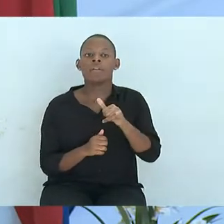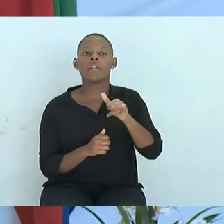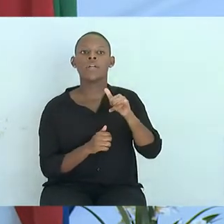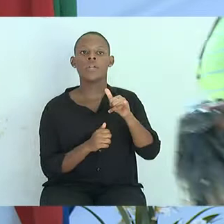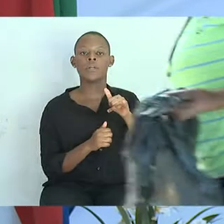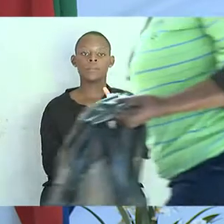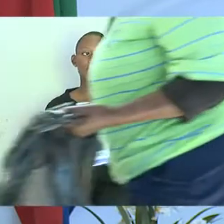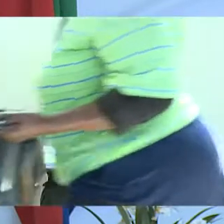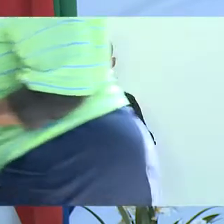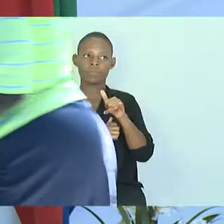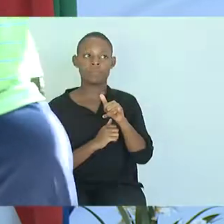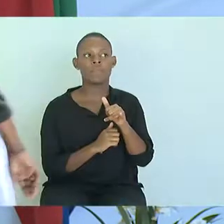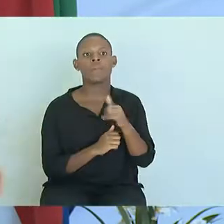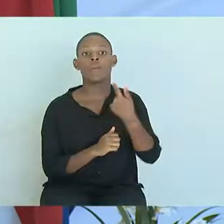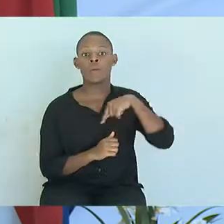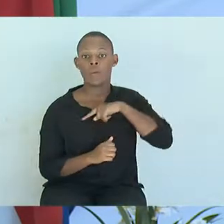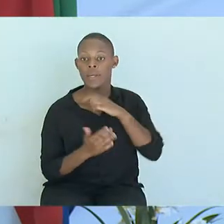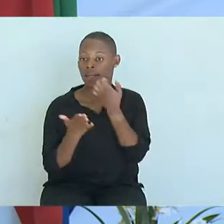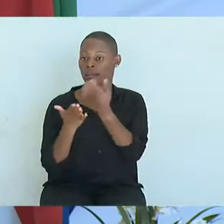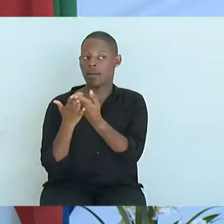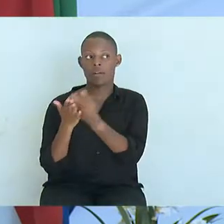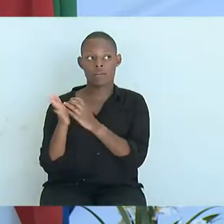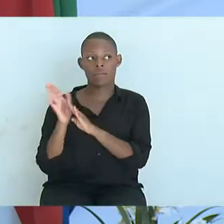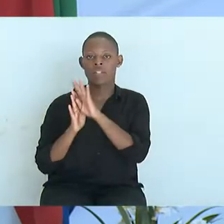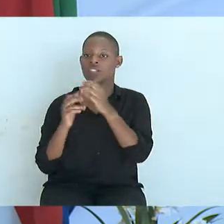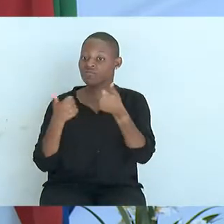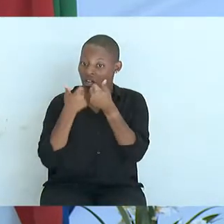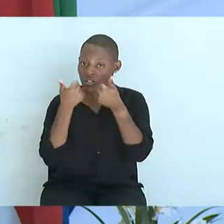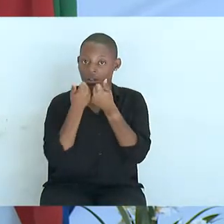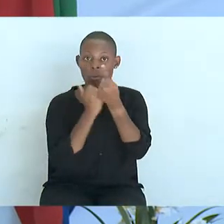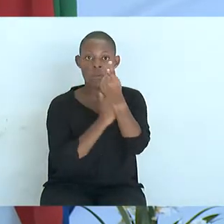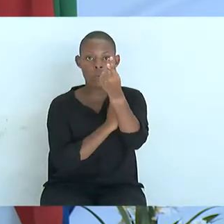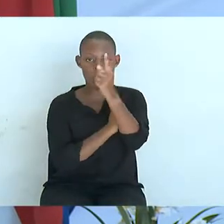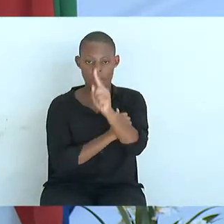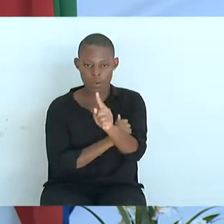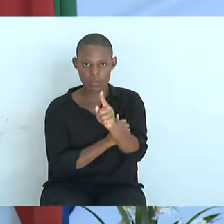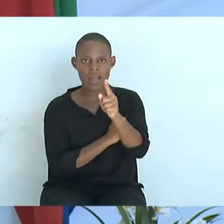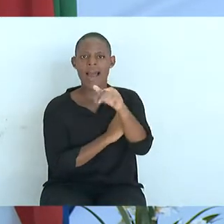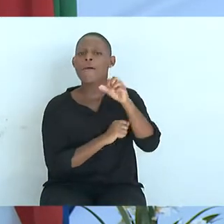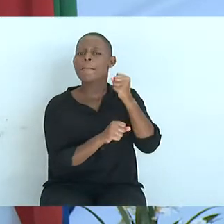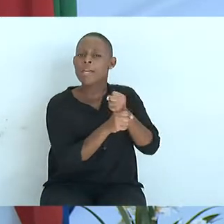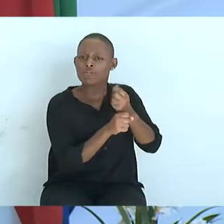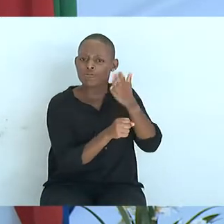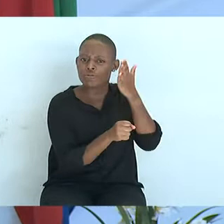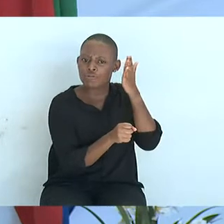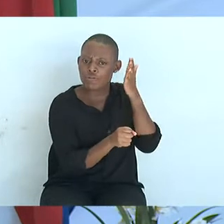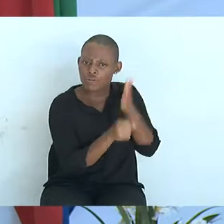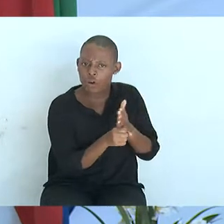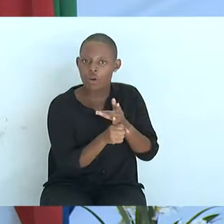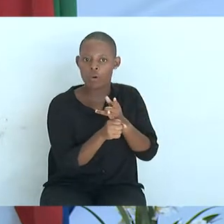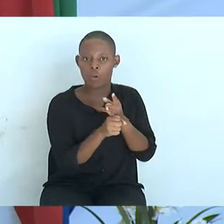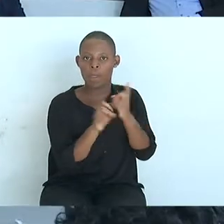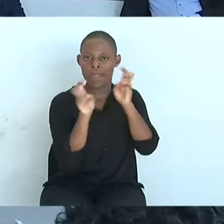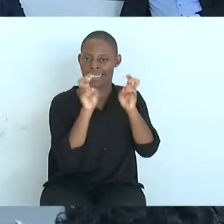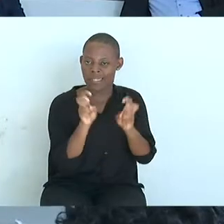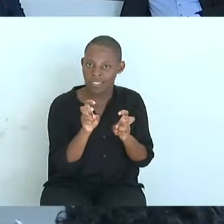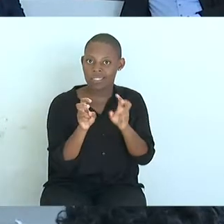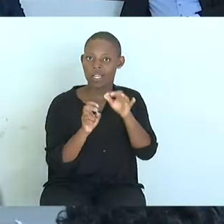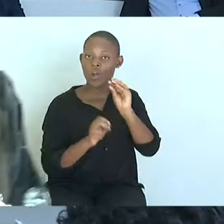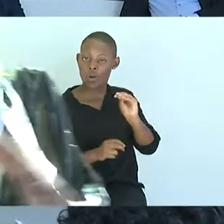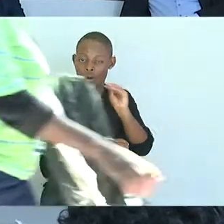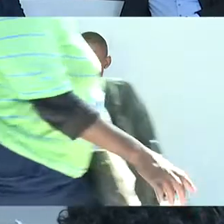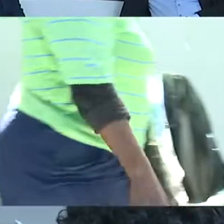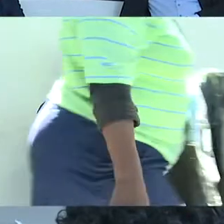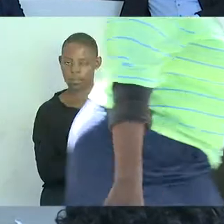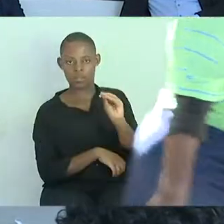thriving economy. But the biggest challenge is how do we ensure that the energy that is there of the young